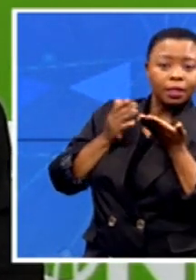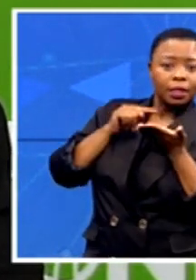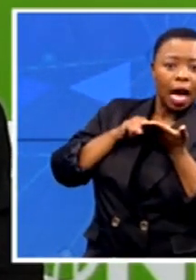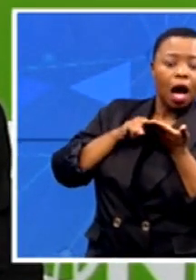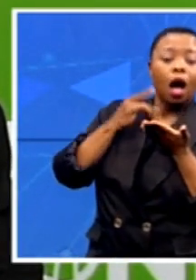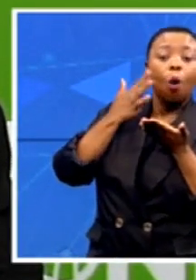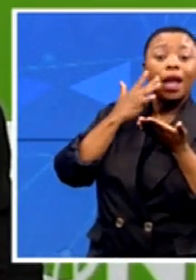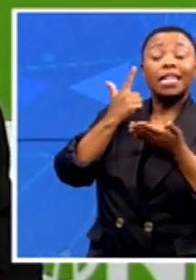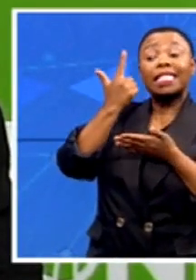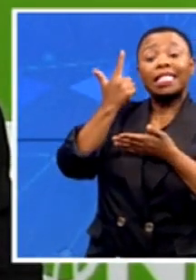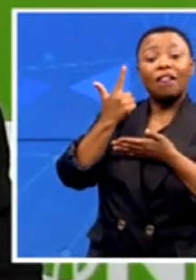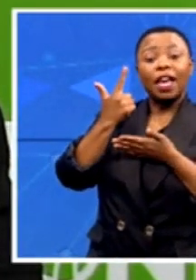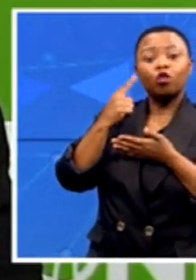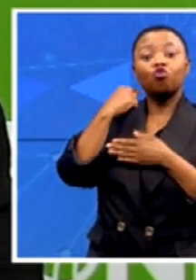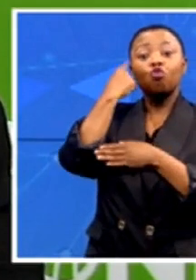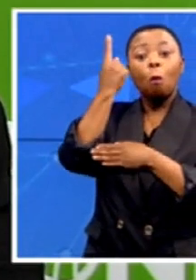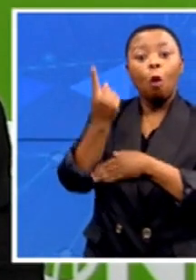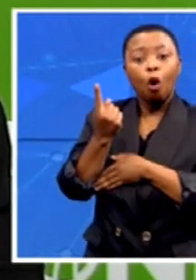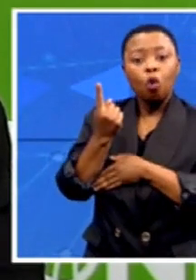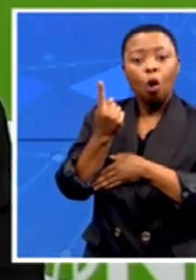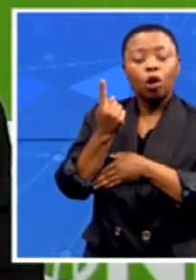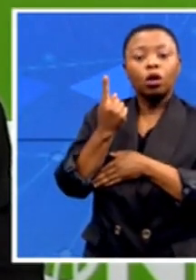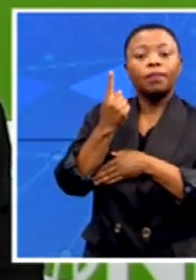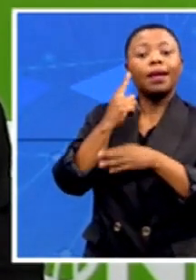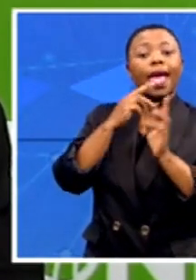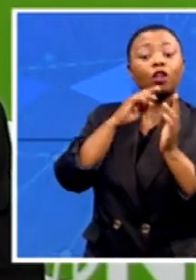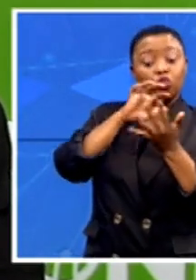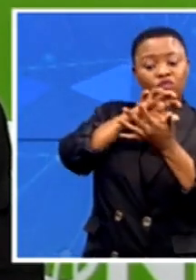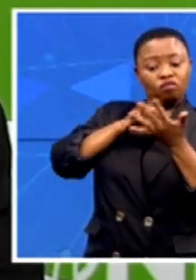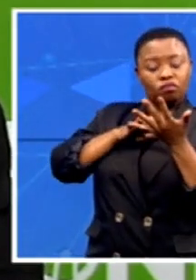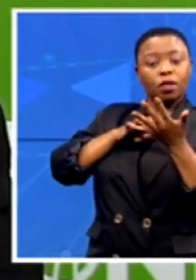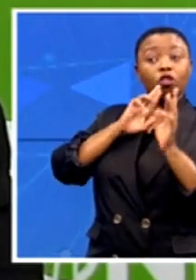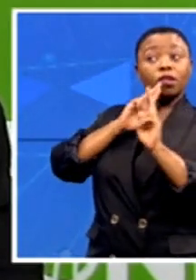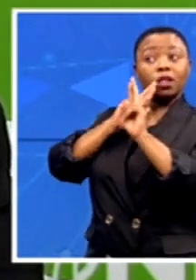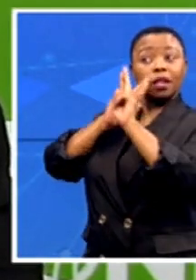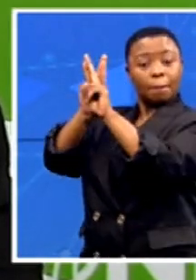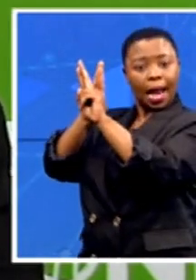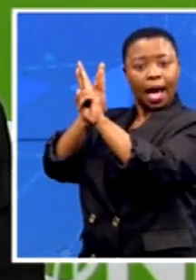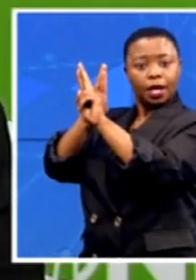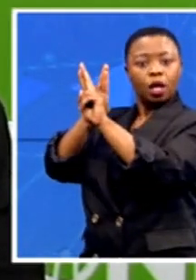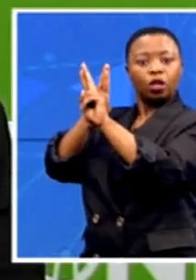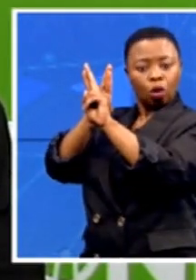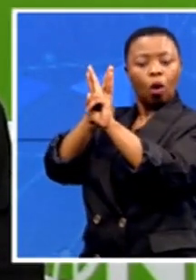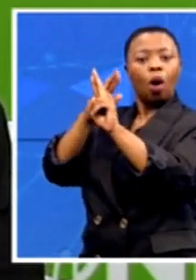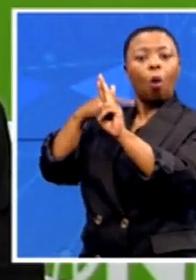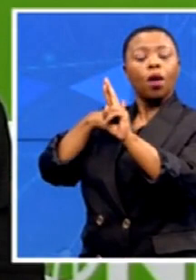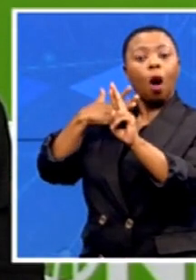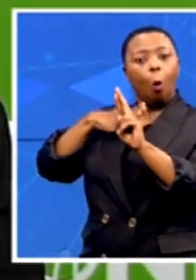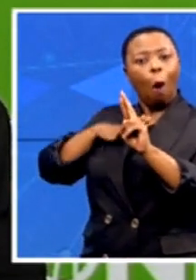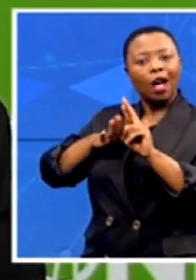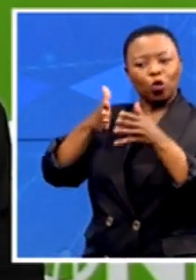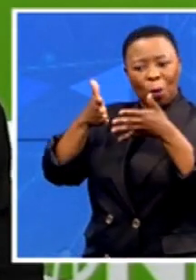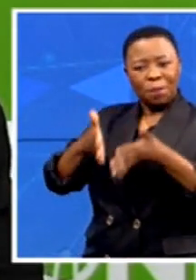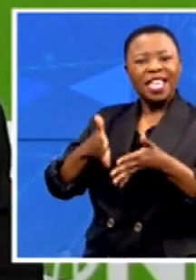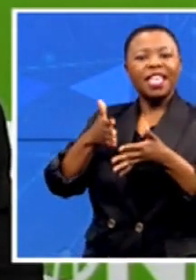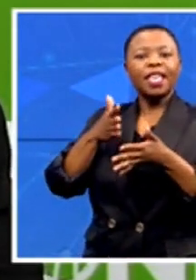to file any replying affidavit. And we want to be in court this coming Friday